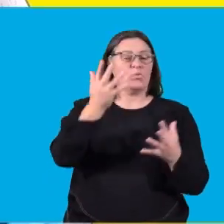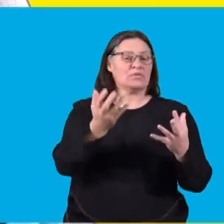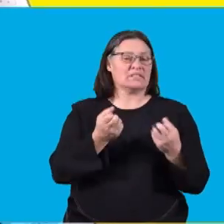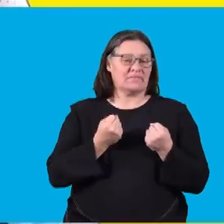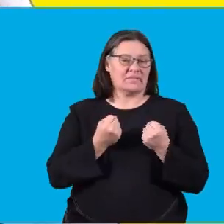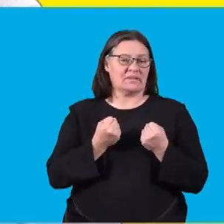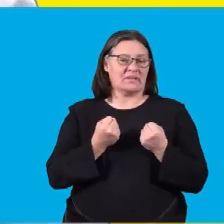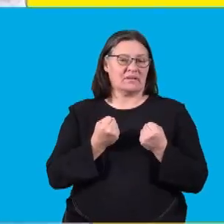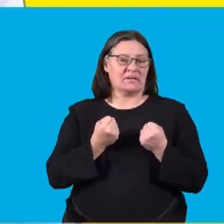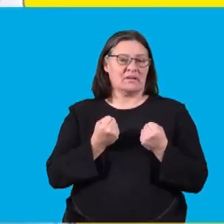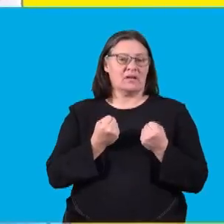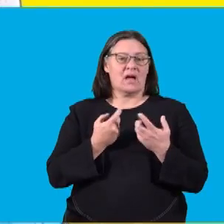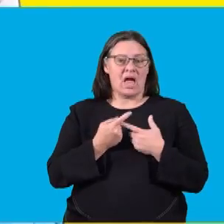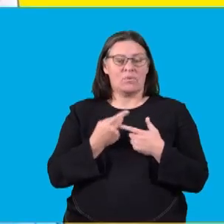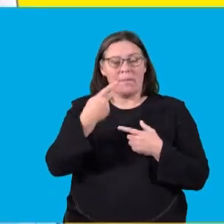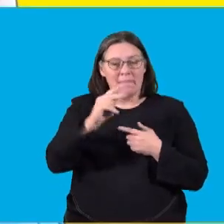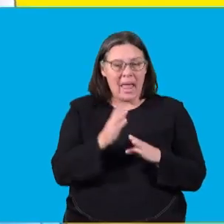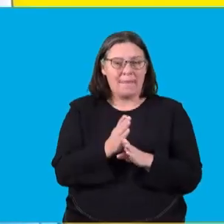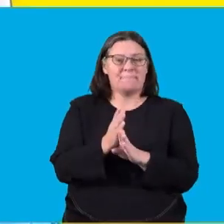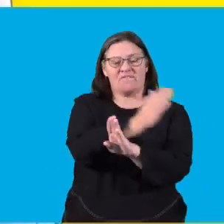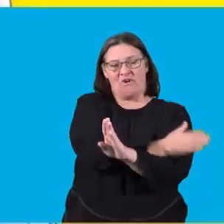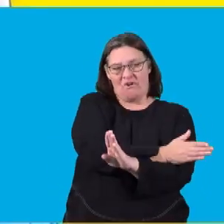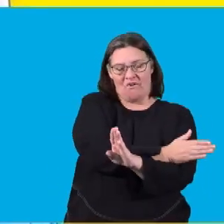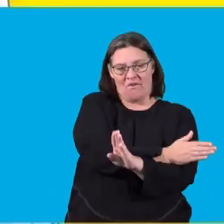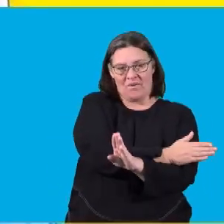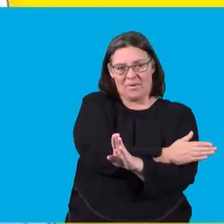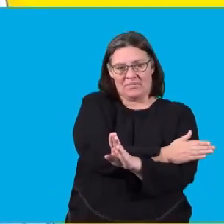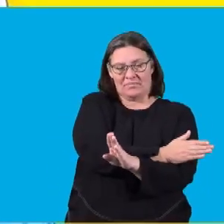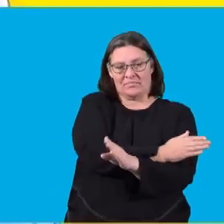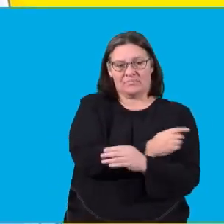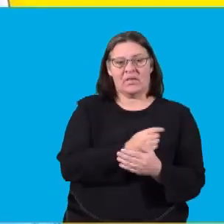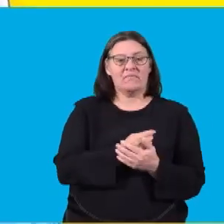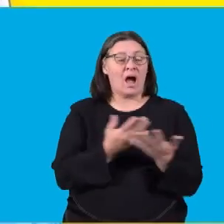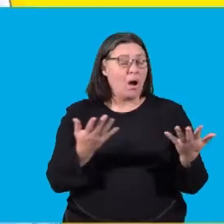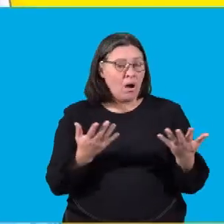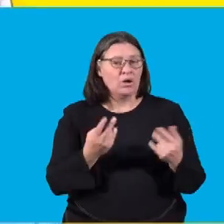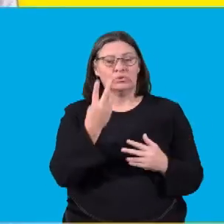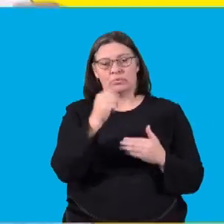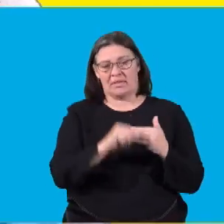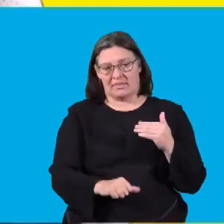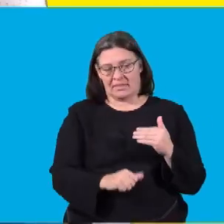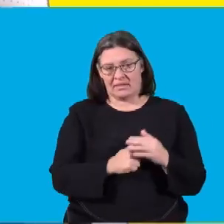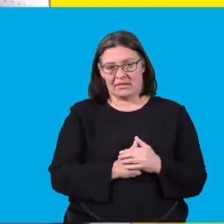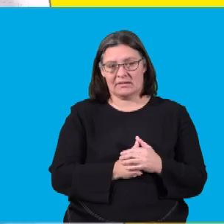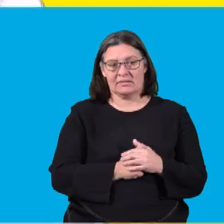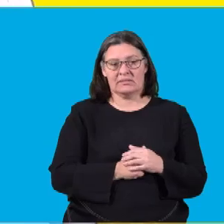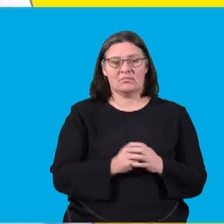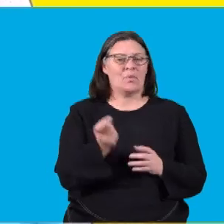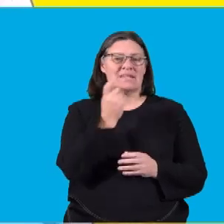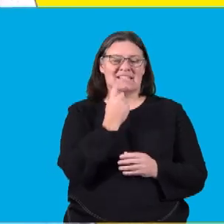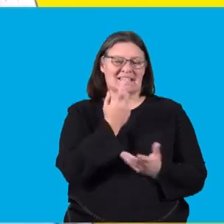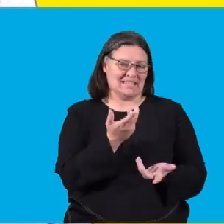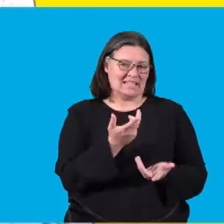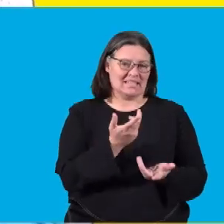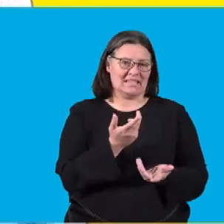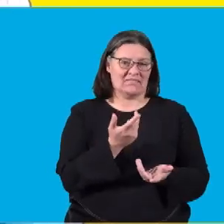received, we have paid in advance. We have paid in advance for how many months? For 2 months. So that one becomes easy.